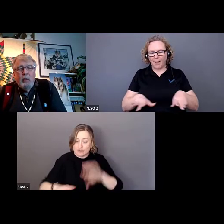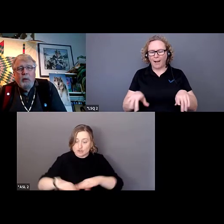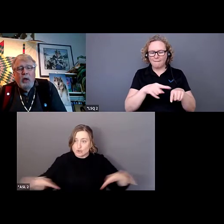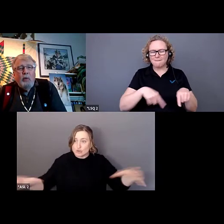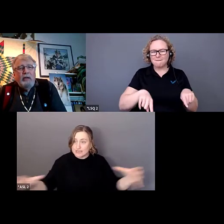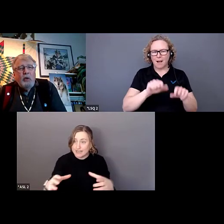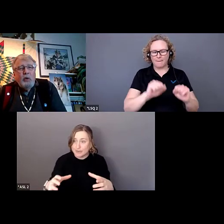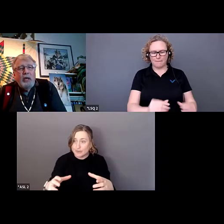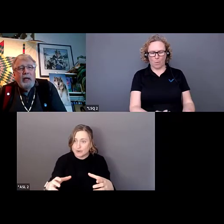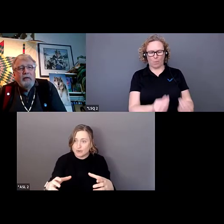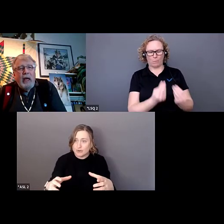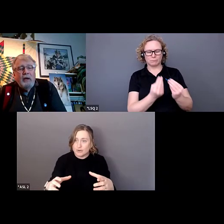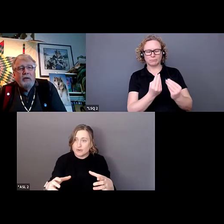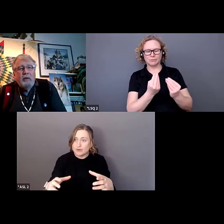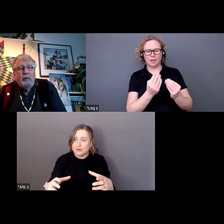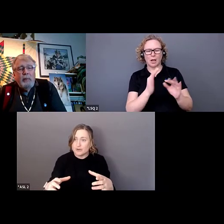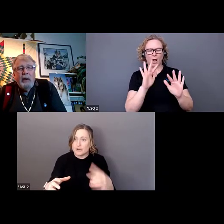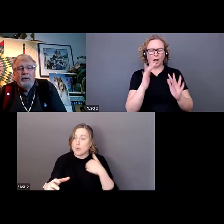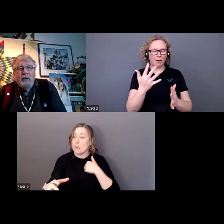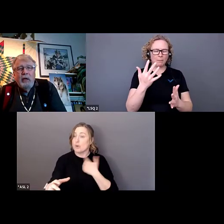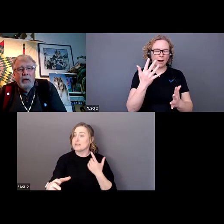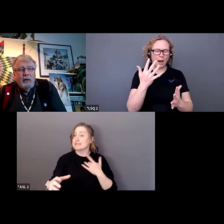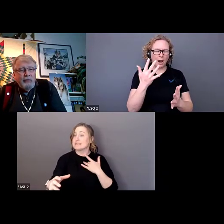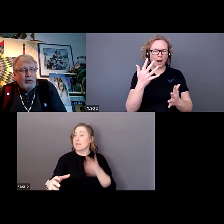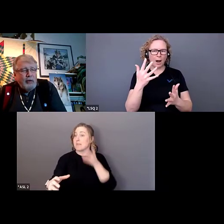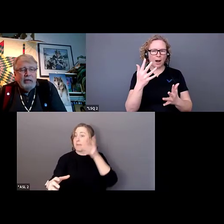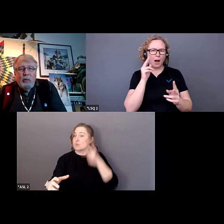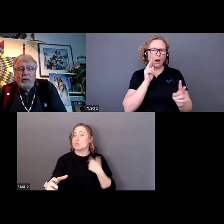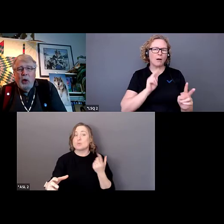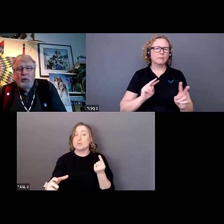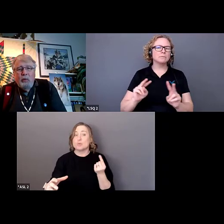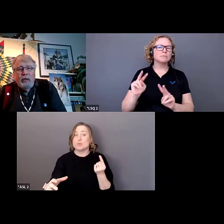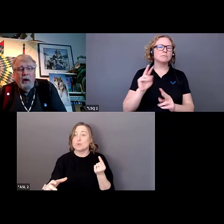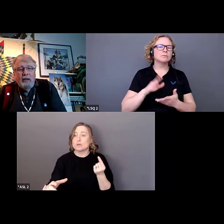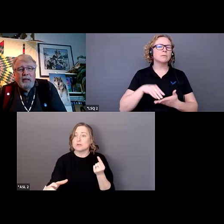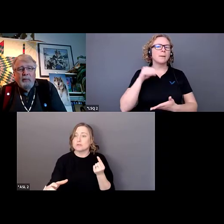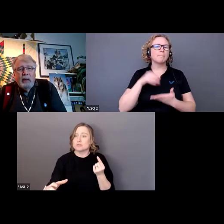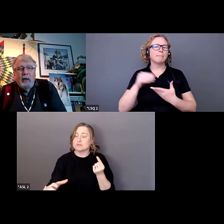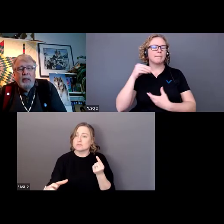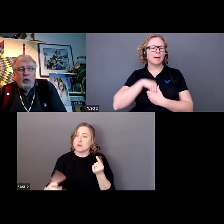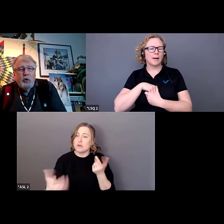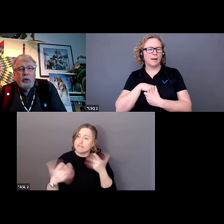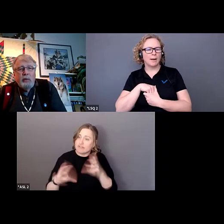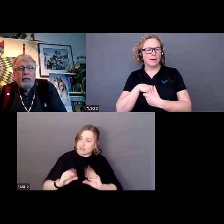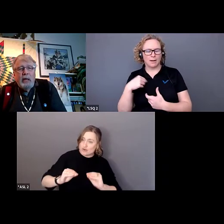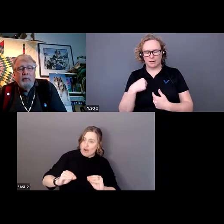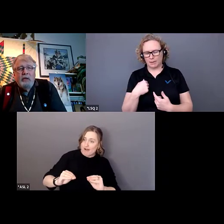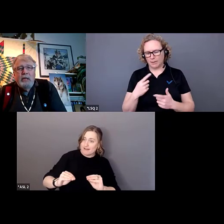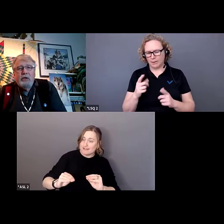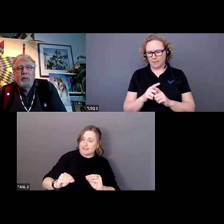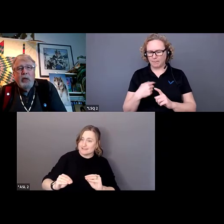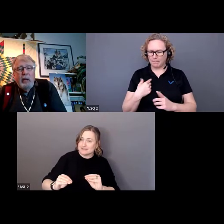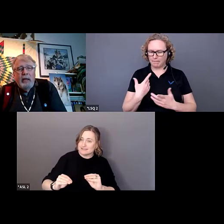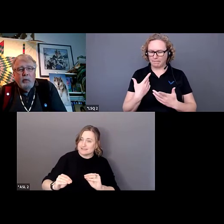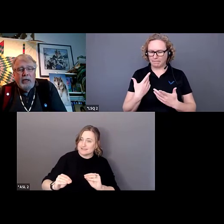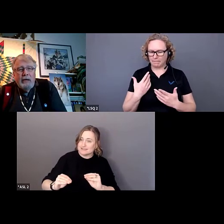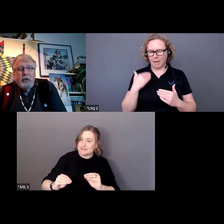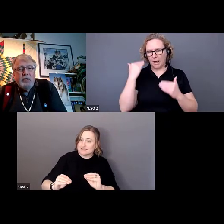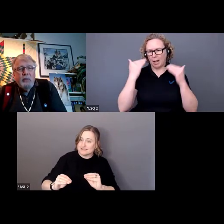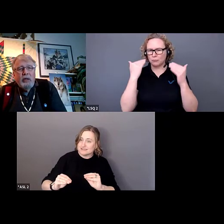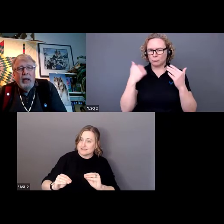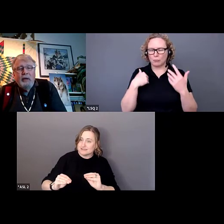you know, what do we do as adults, as parents? The first things we know that we taught them, and usually we attempt to teach them